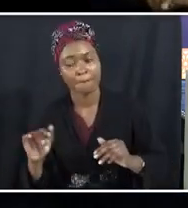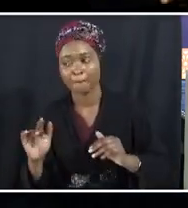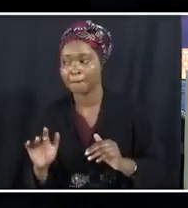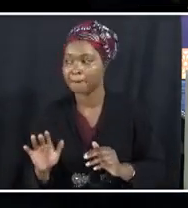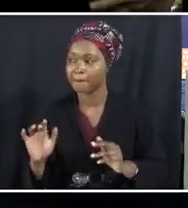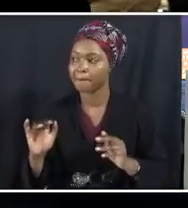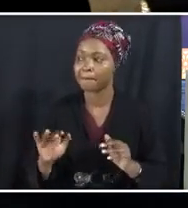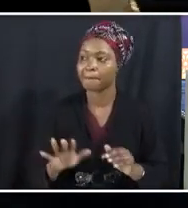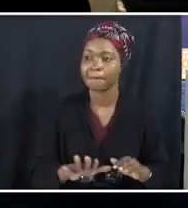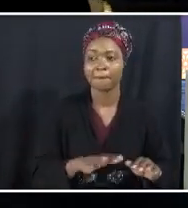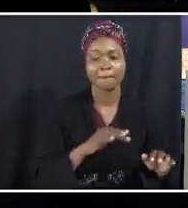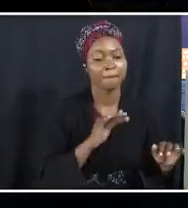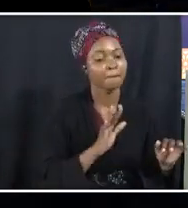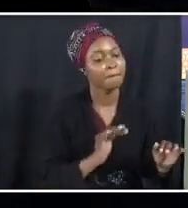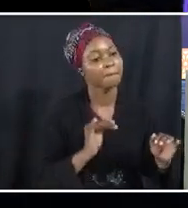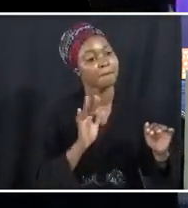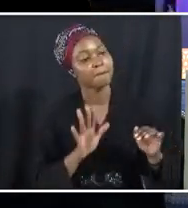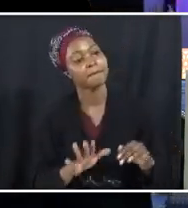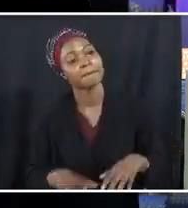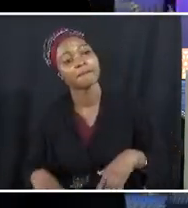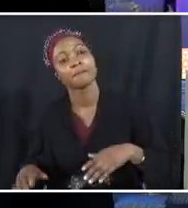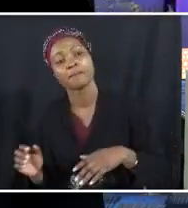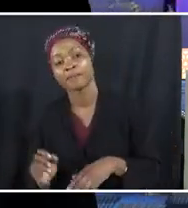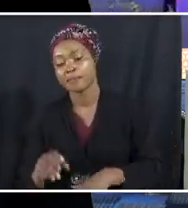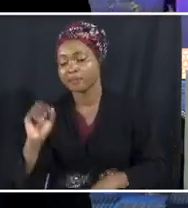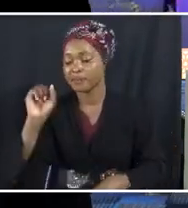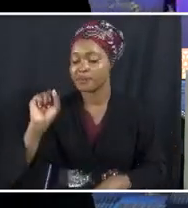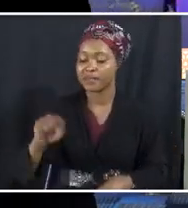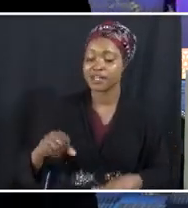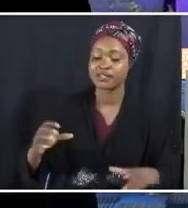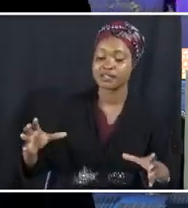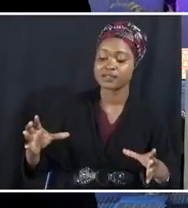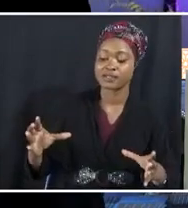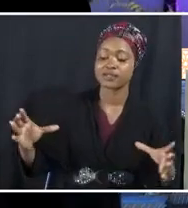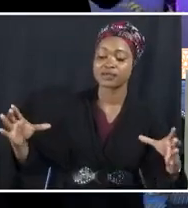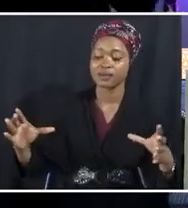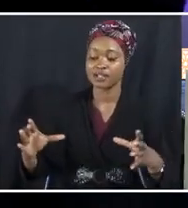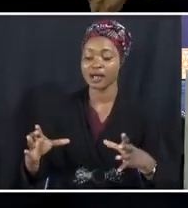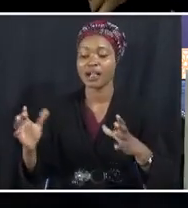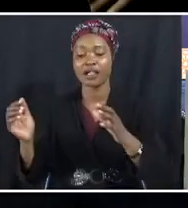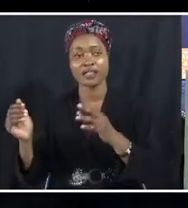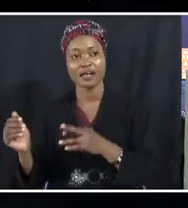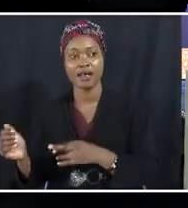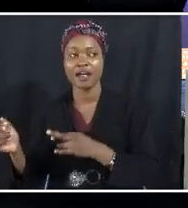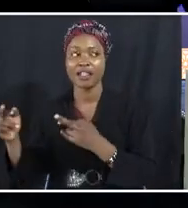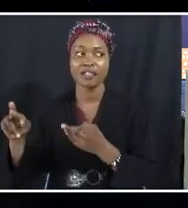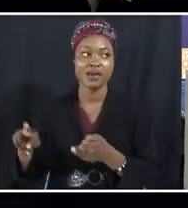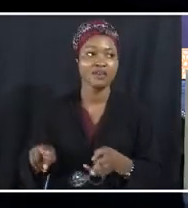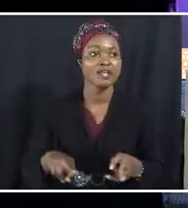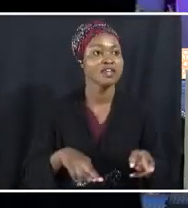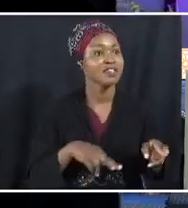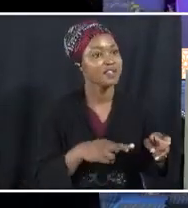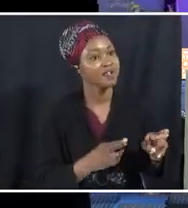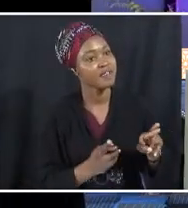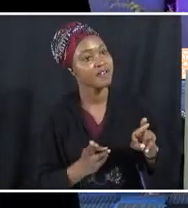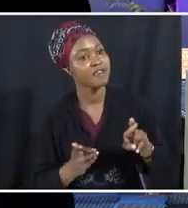melody of peace. Yes, we'll gather, yes, we'll gather at the